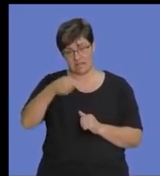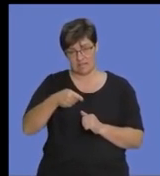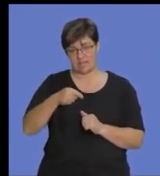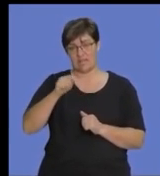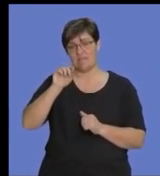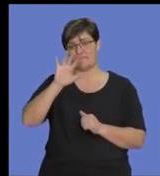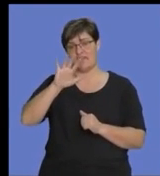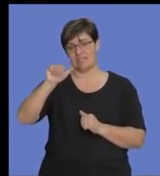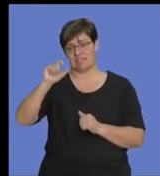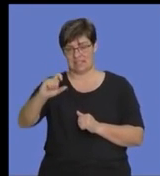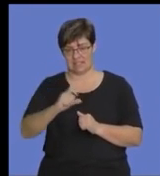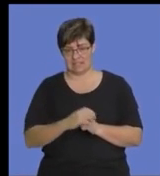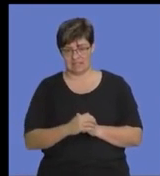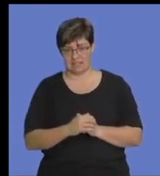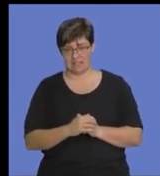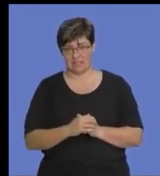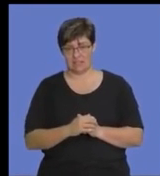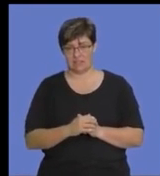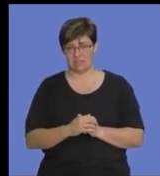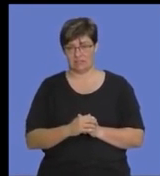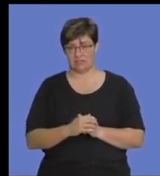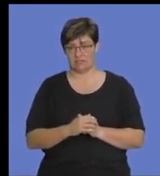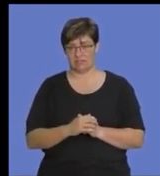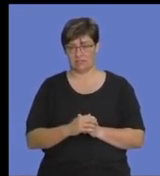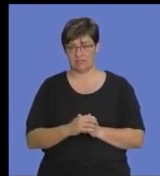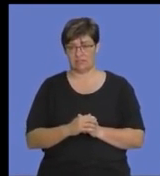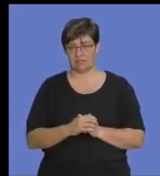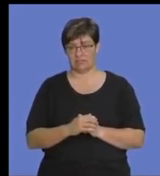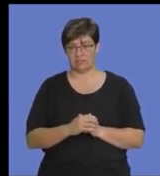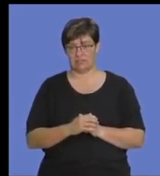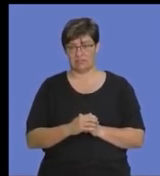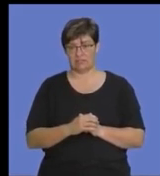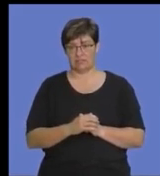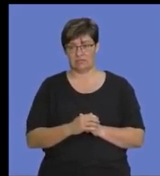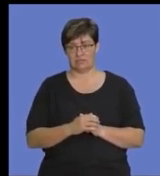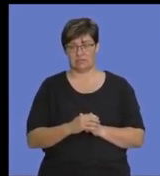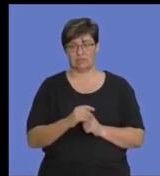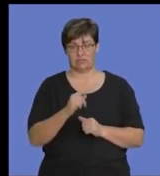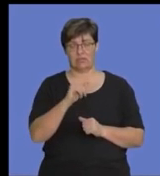19,053 rands and 56 cents, right? So this will be